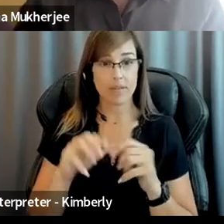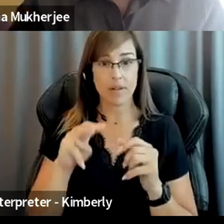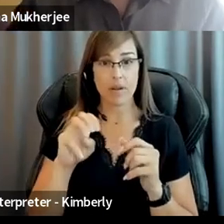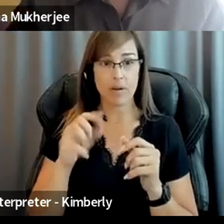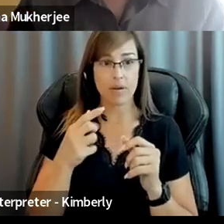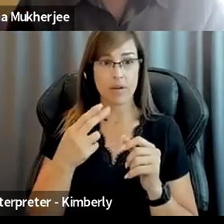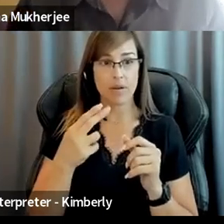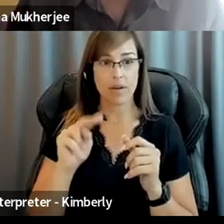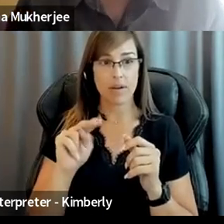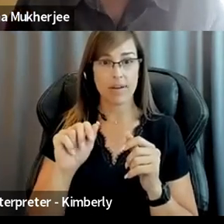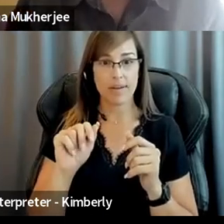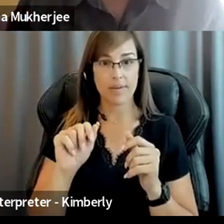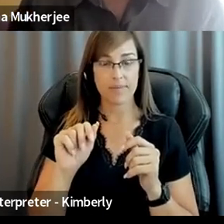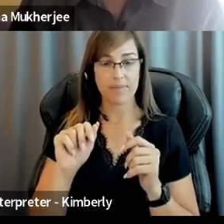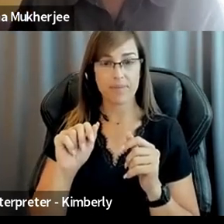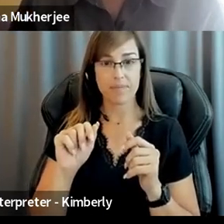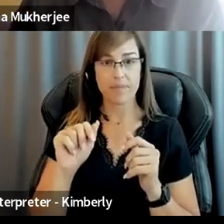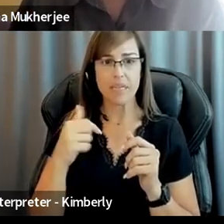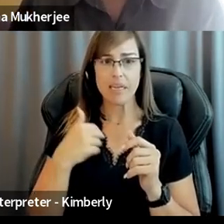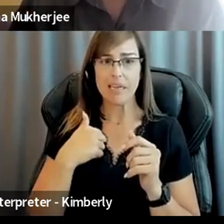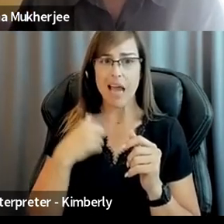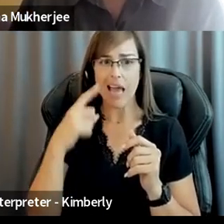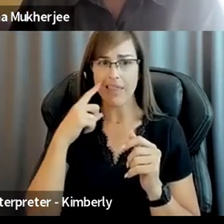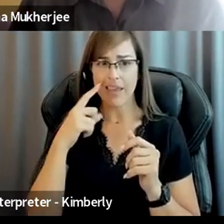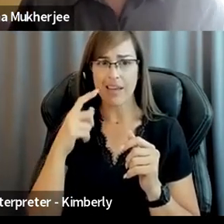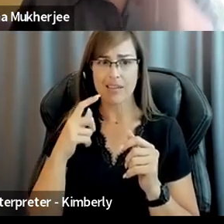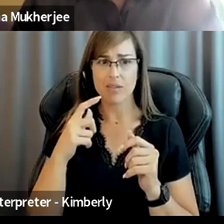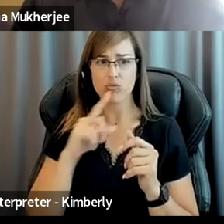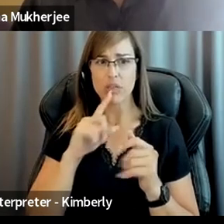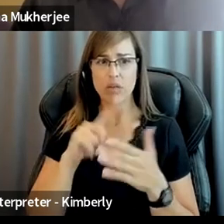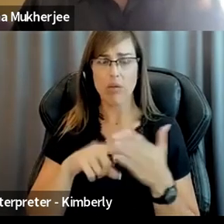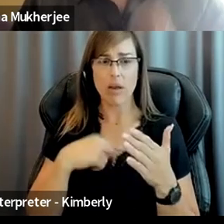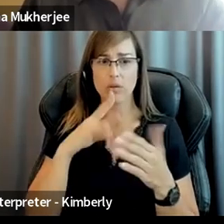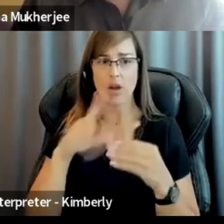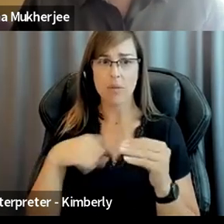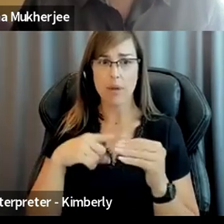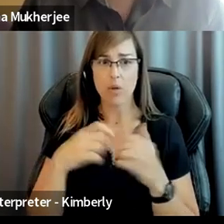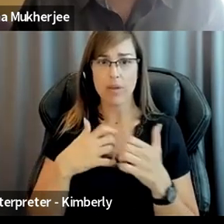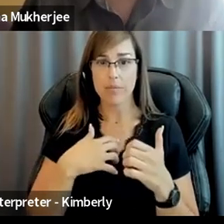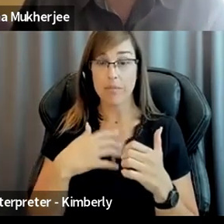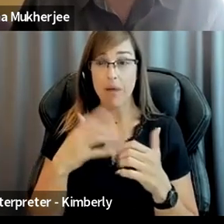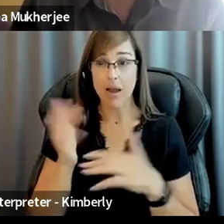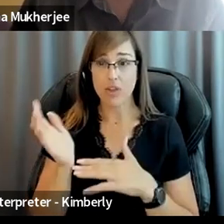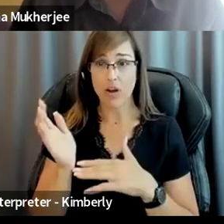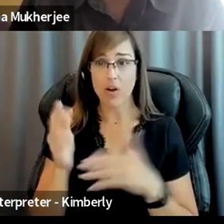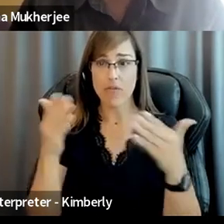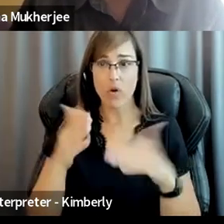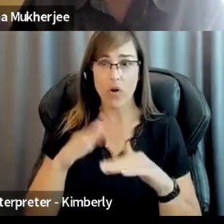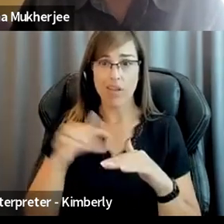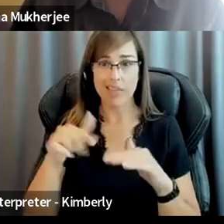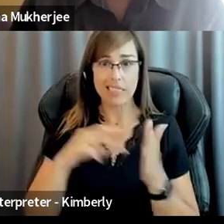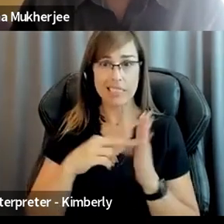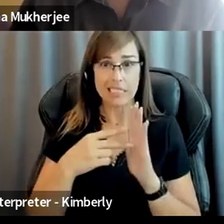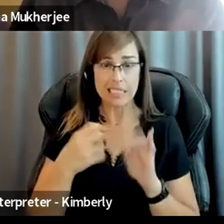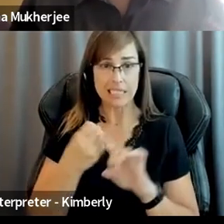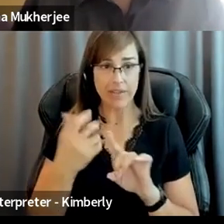Yeah, I can jump in. I think, you know, largely what I was talking, you know, in my talk, it was also really focused on this definition